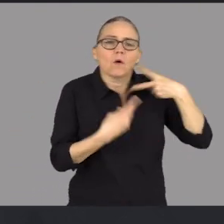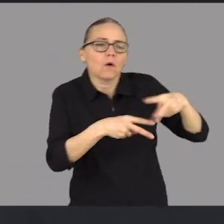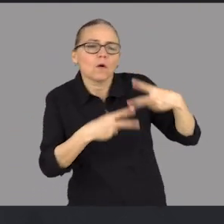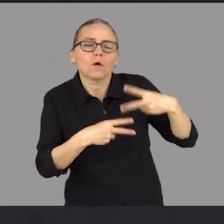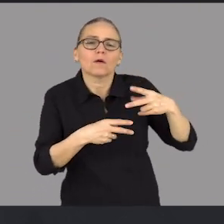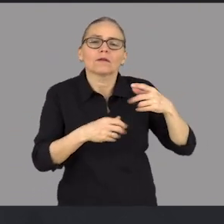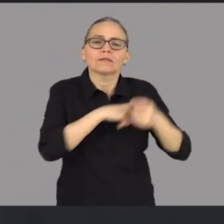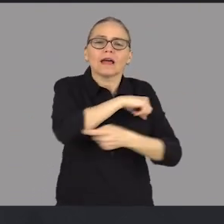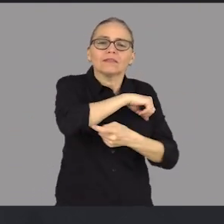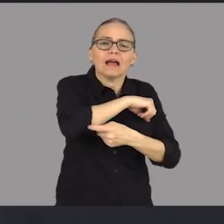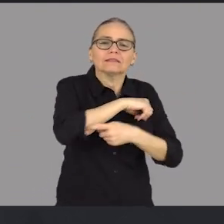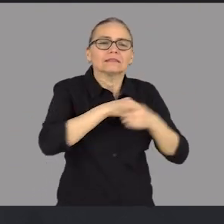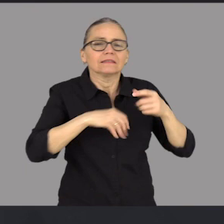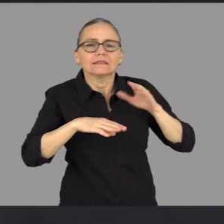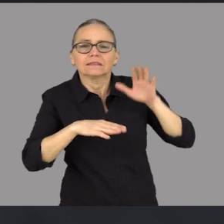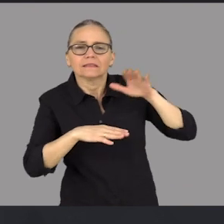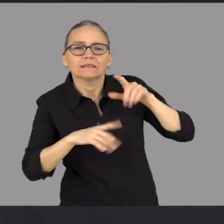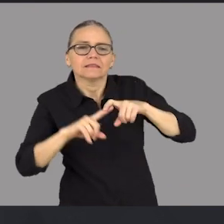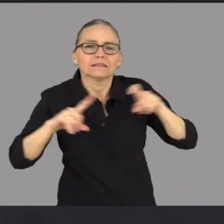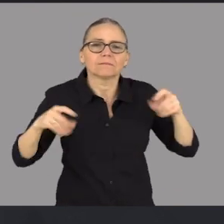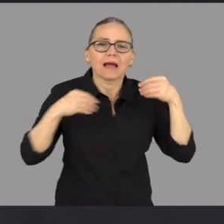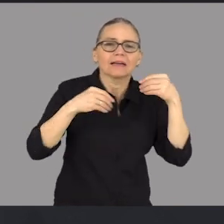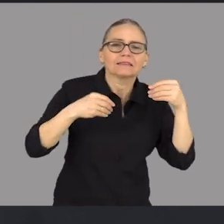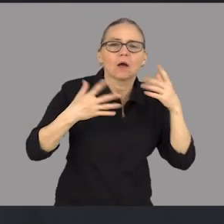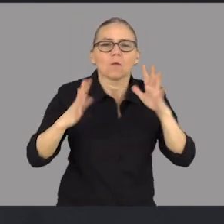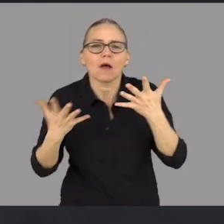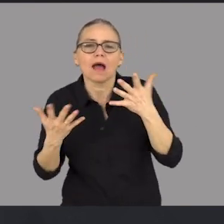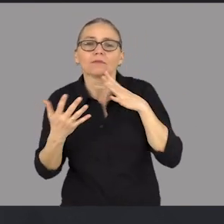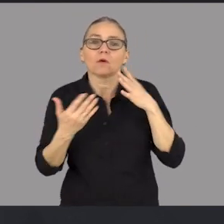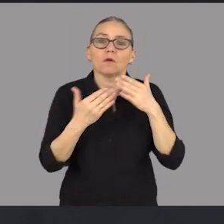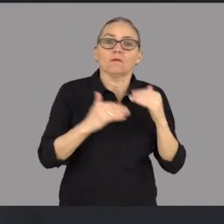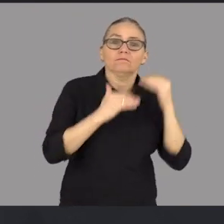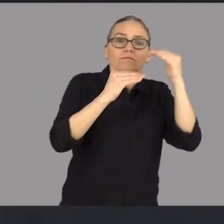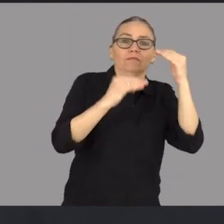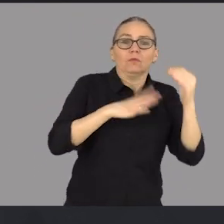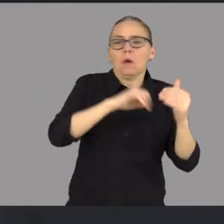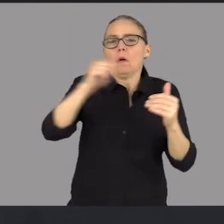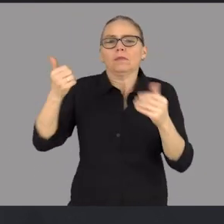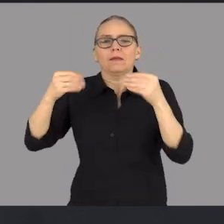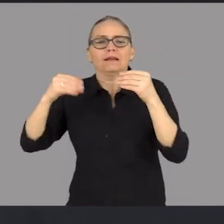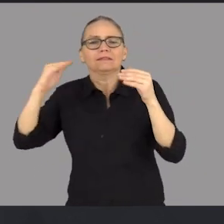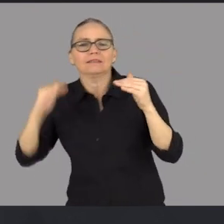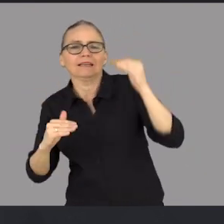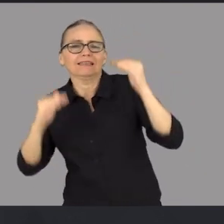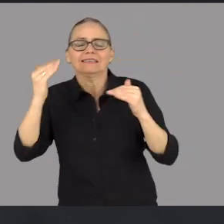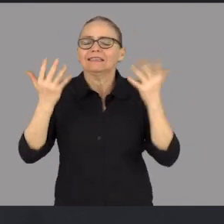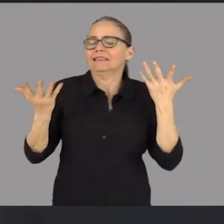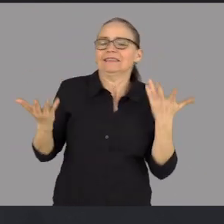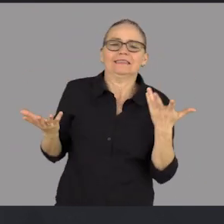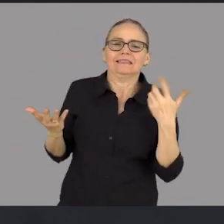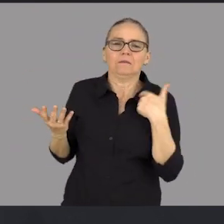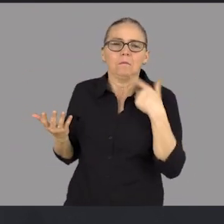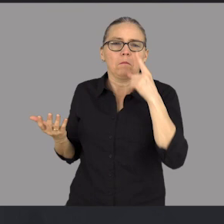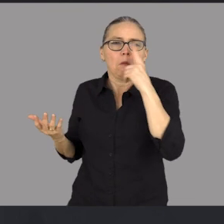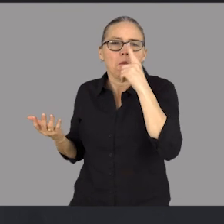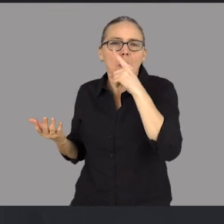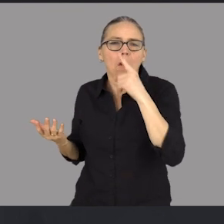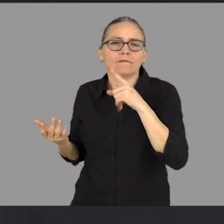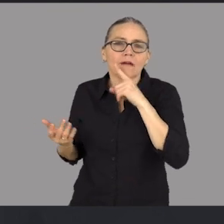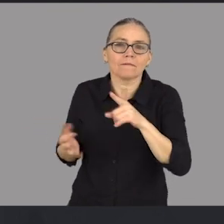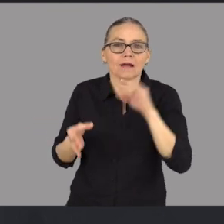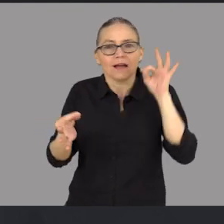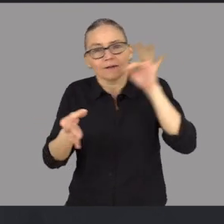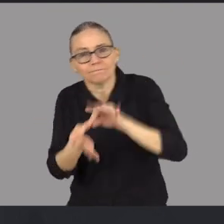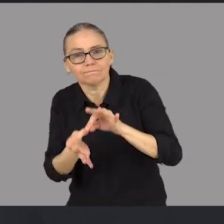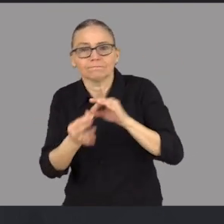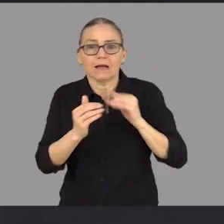been trending quite a bit above what the other stores are at. And I can't really attribute it to, it's hard